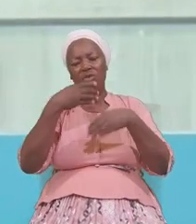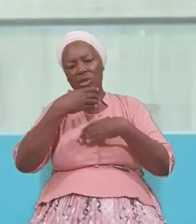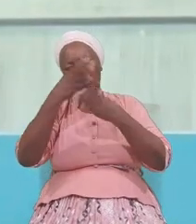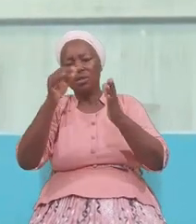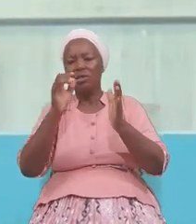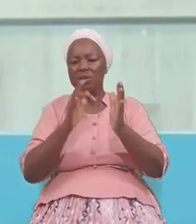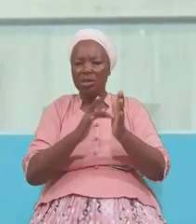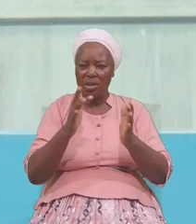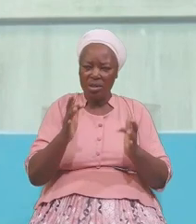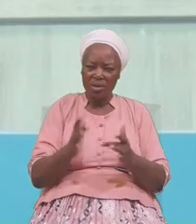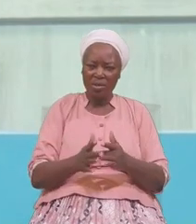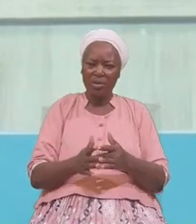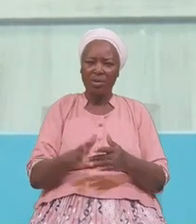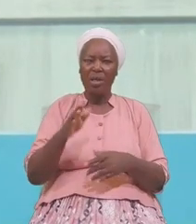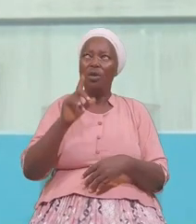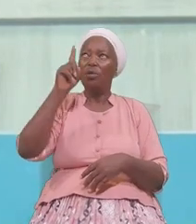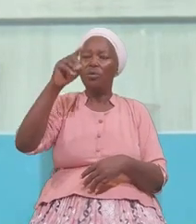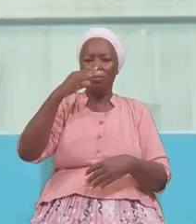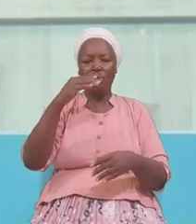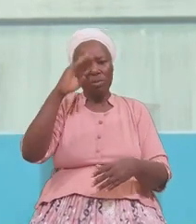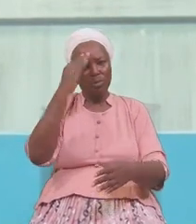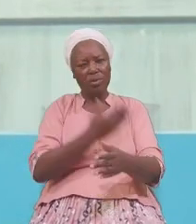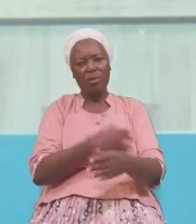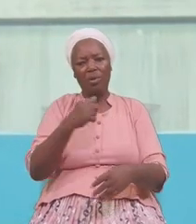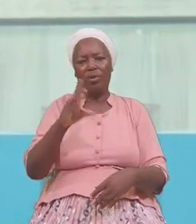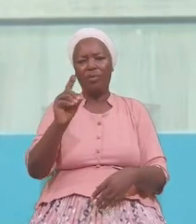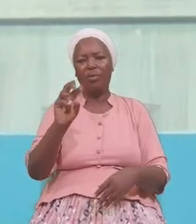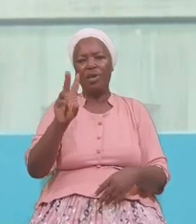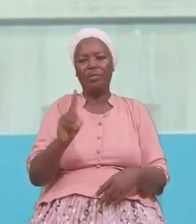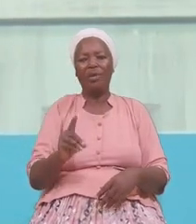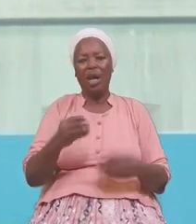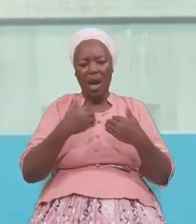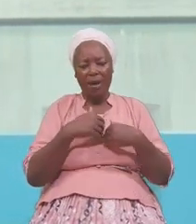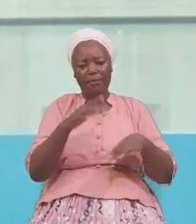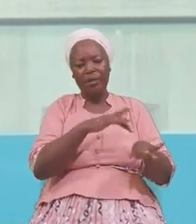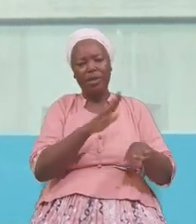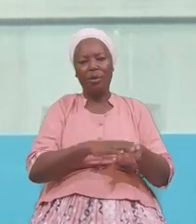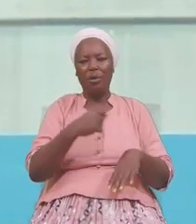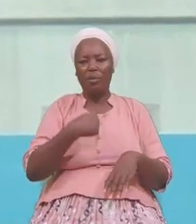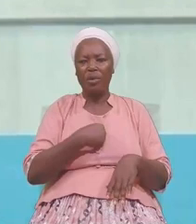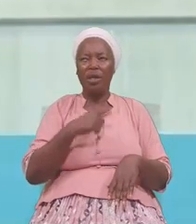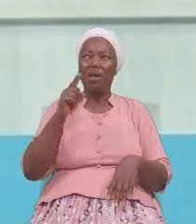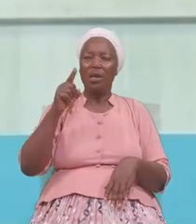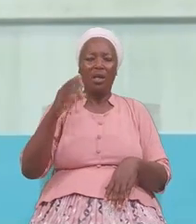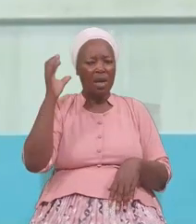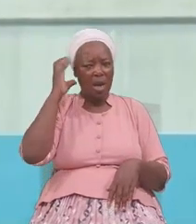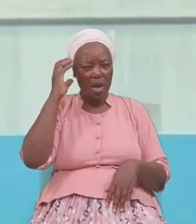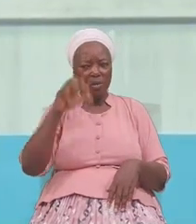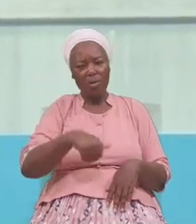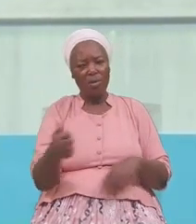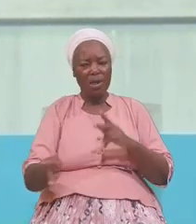Jesus, thou Son of David, have mercy on me. He heard other